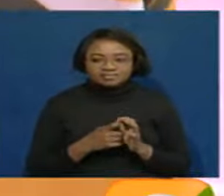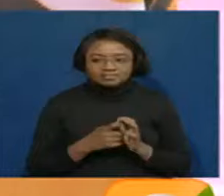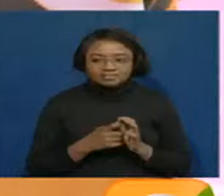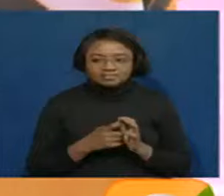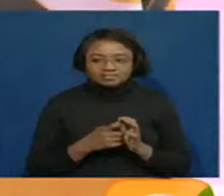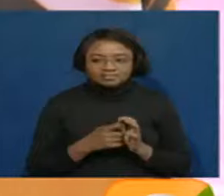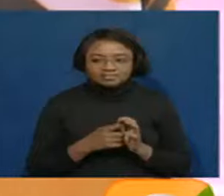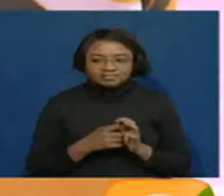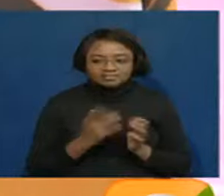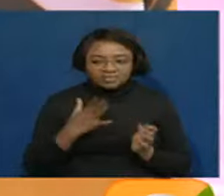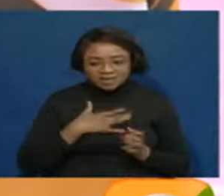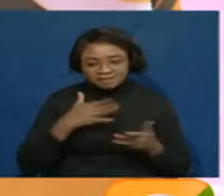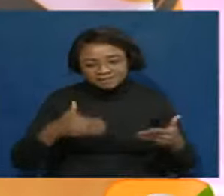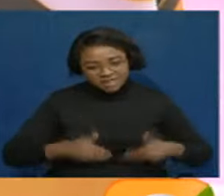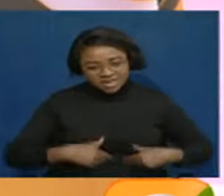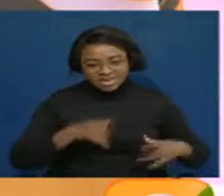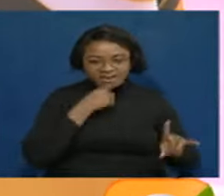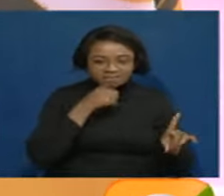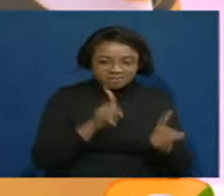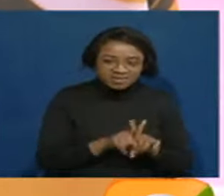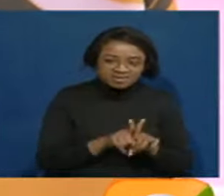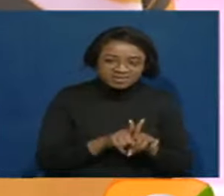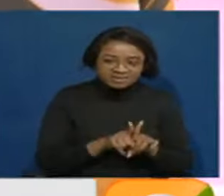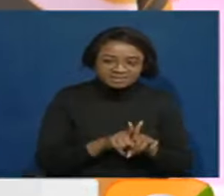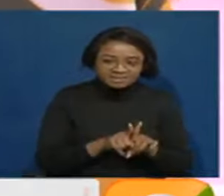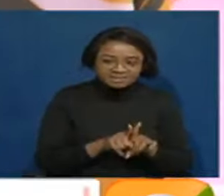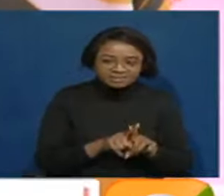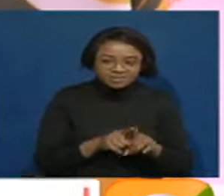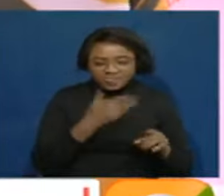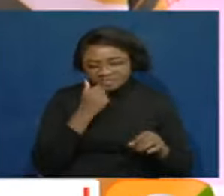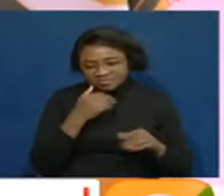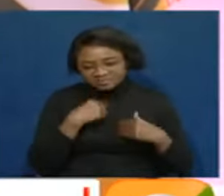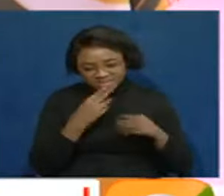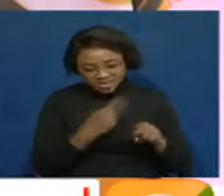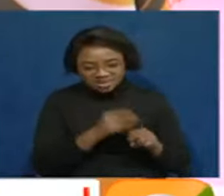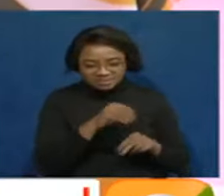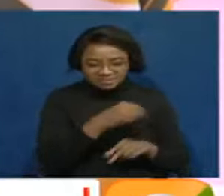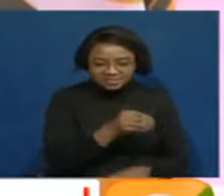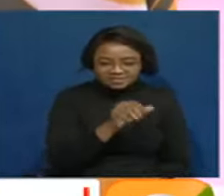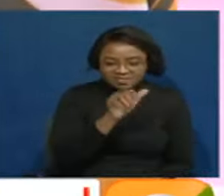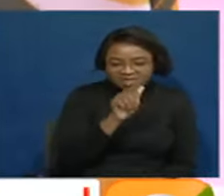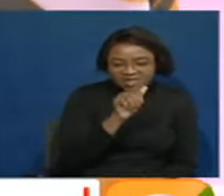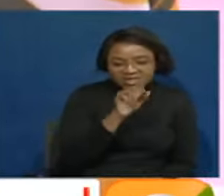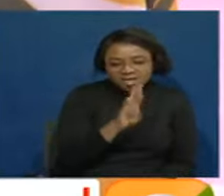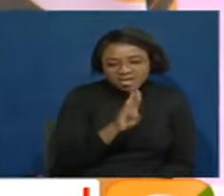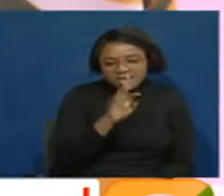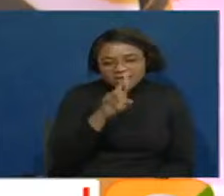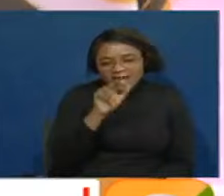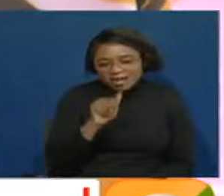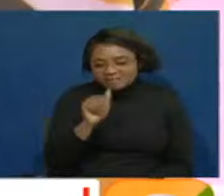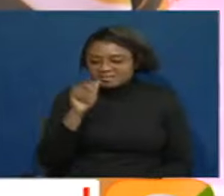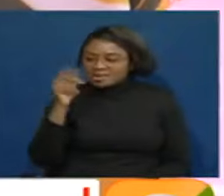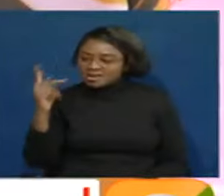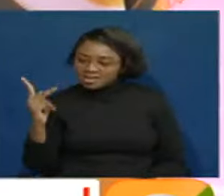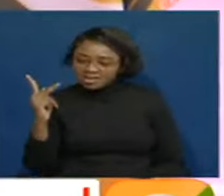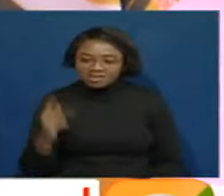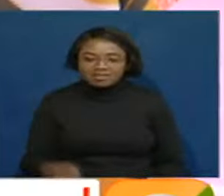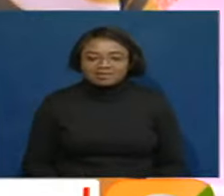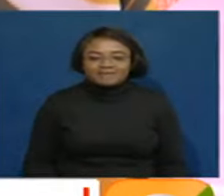brother, let me call you Abraham K. or Abra K.